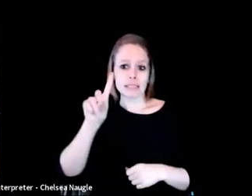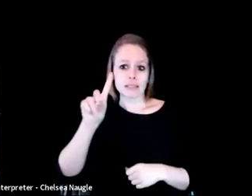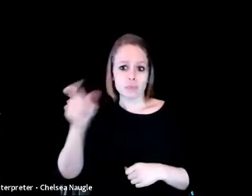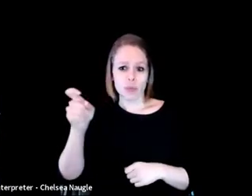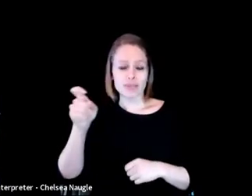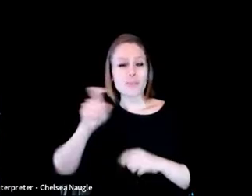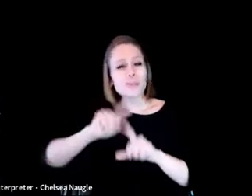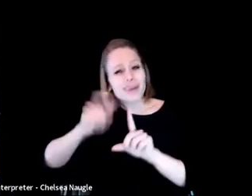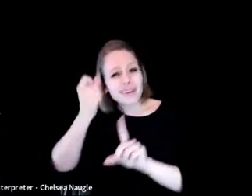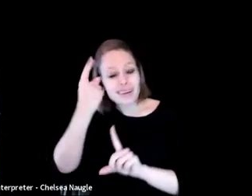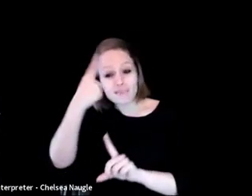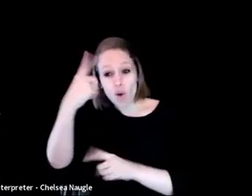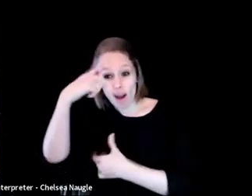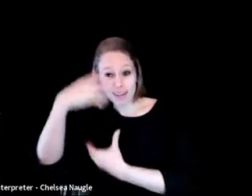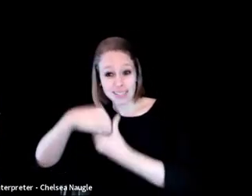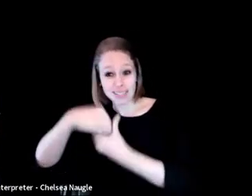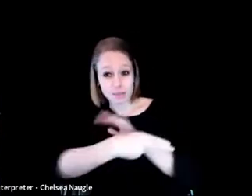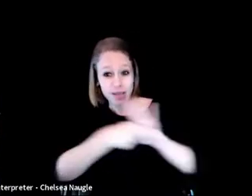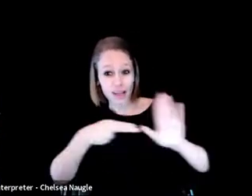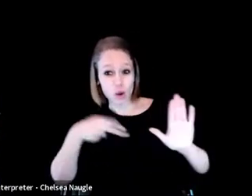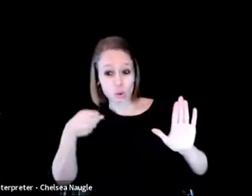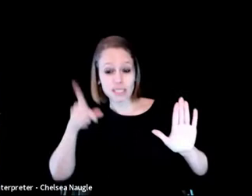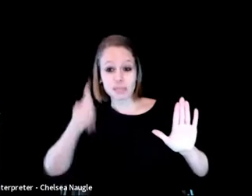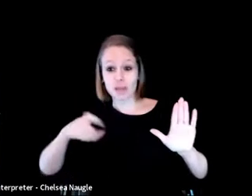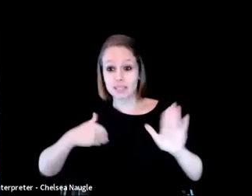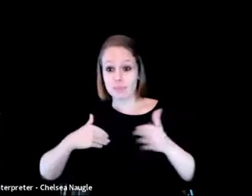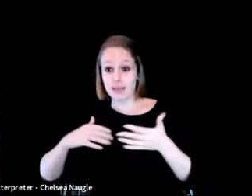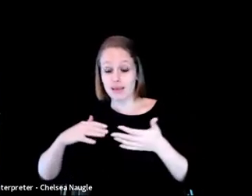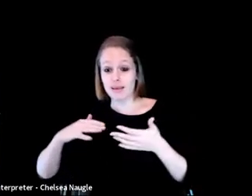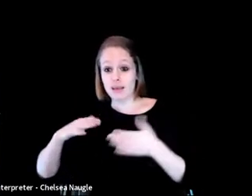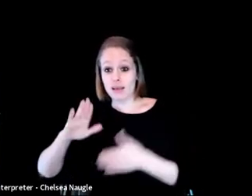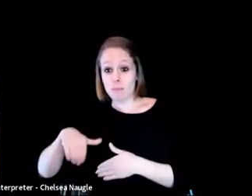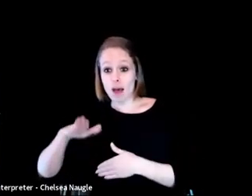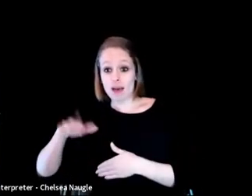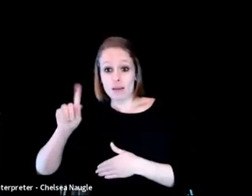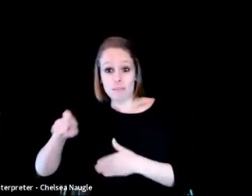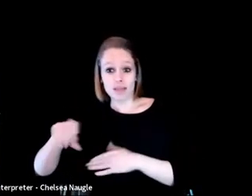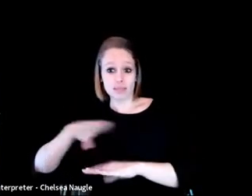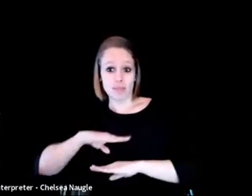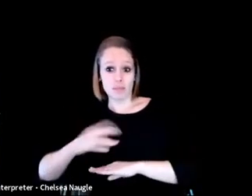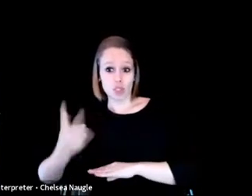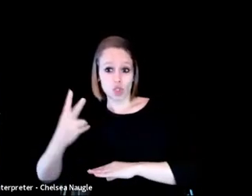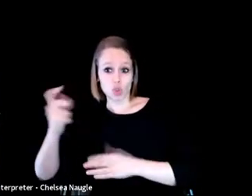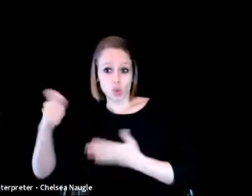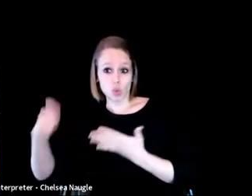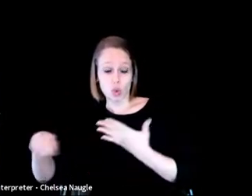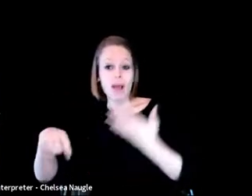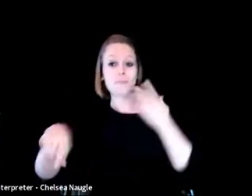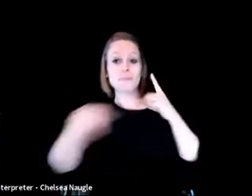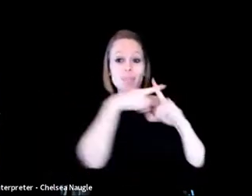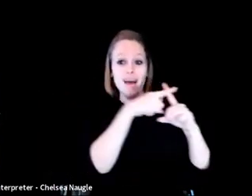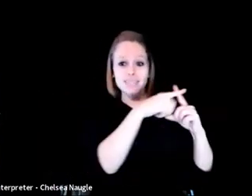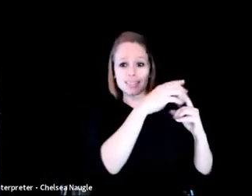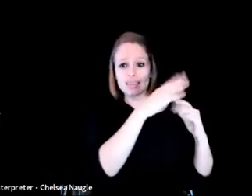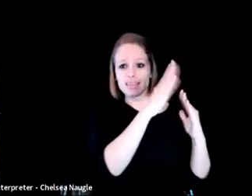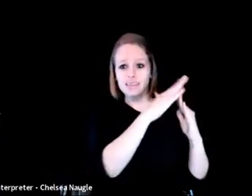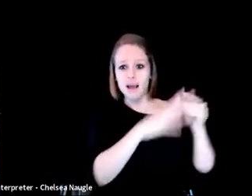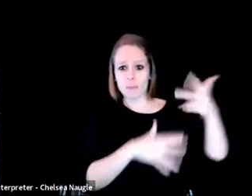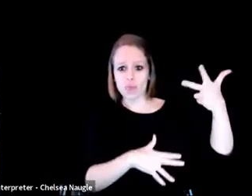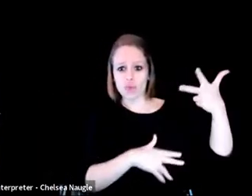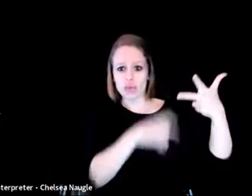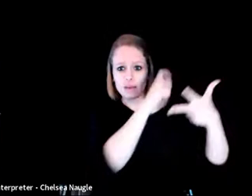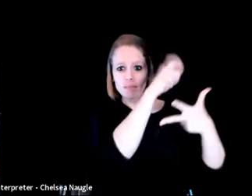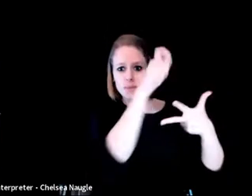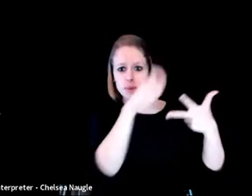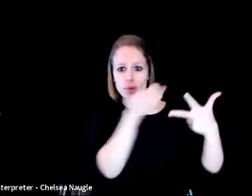as these top three. And this is where I feel like sometimes when I've had these conversations with families or with